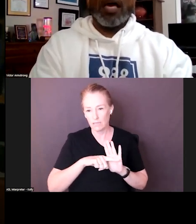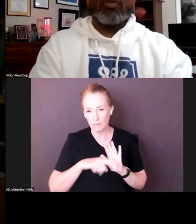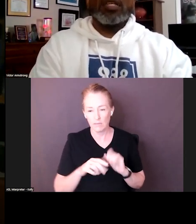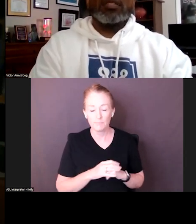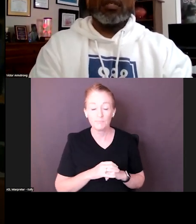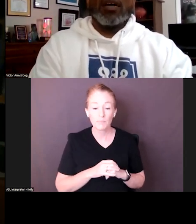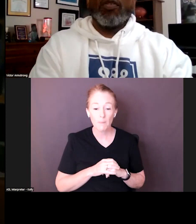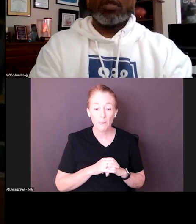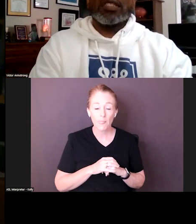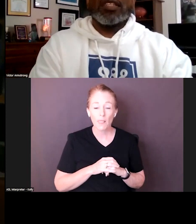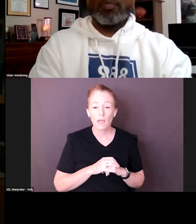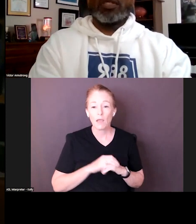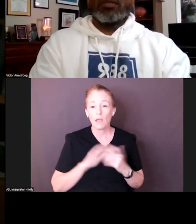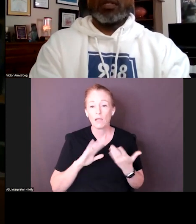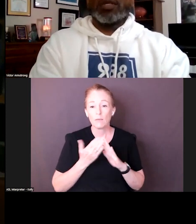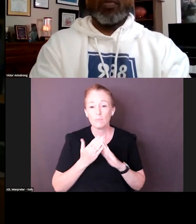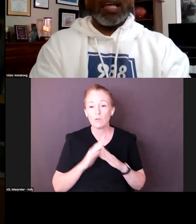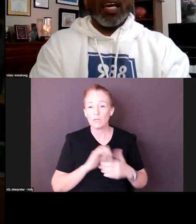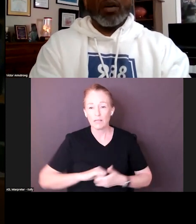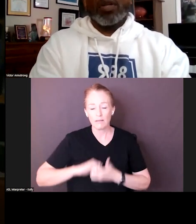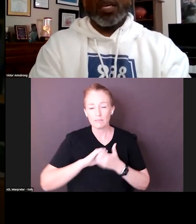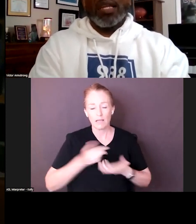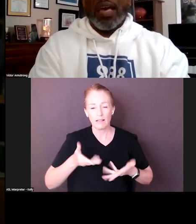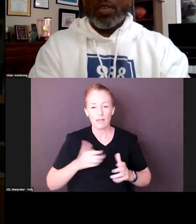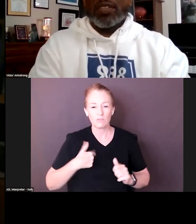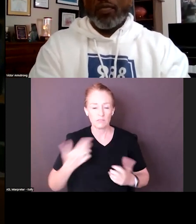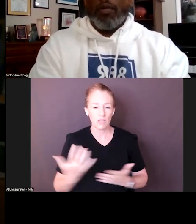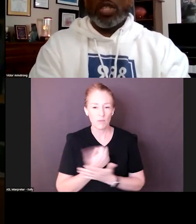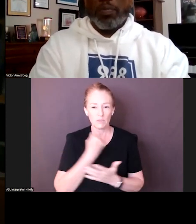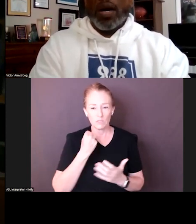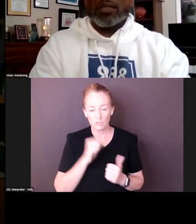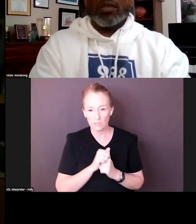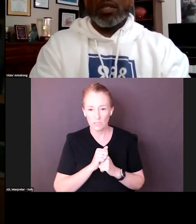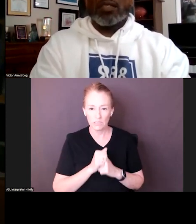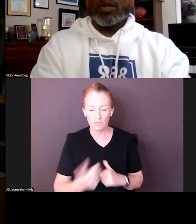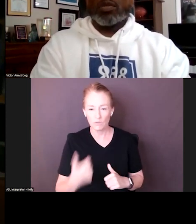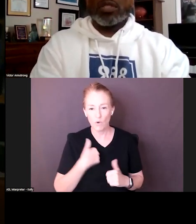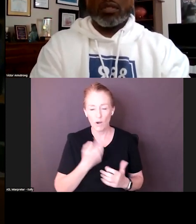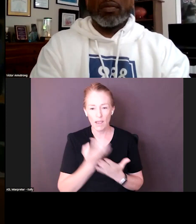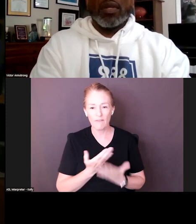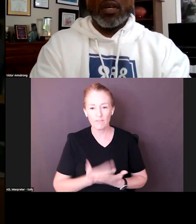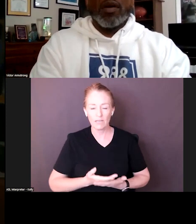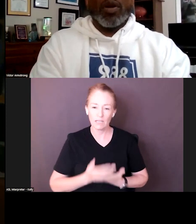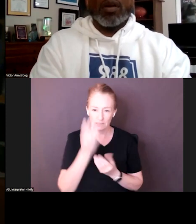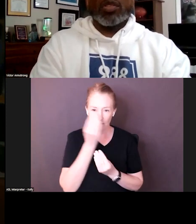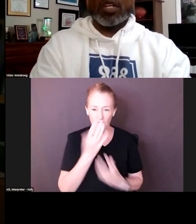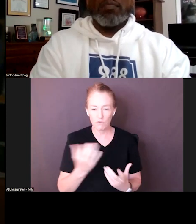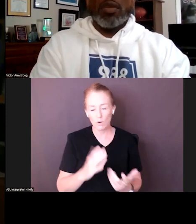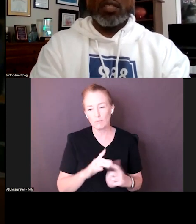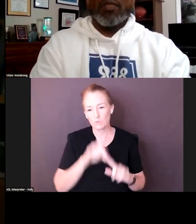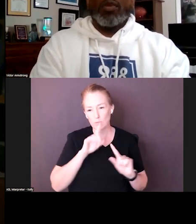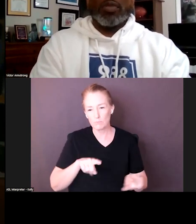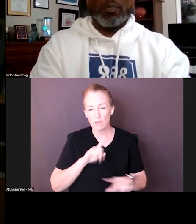Community collaboration affords us the opportunity to provide not only an evidence-informed response to the needs of those we serve, but also